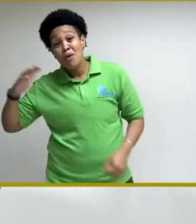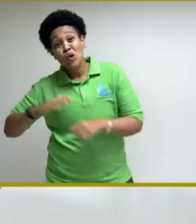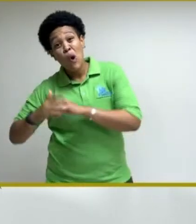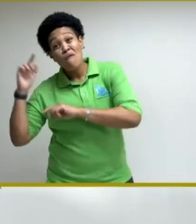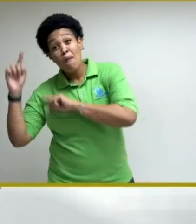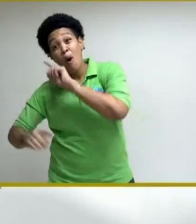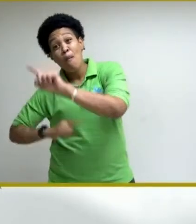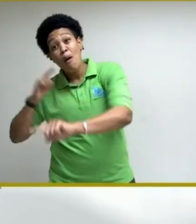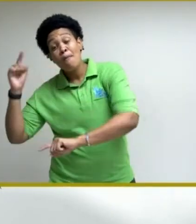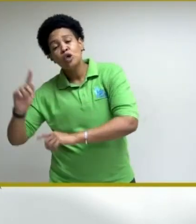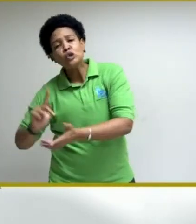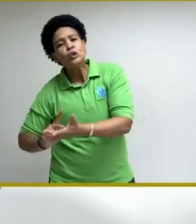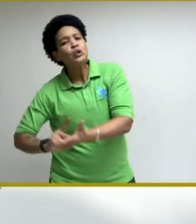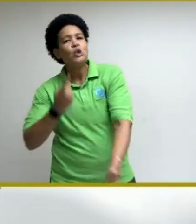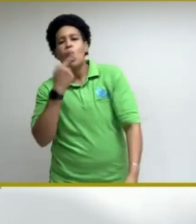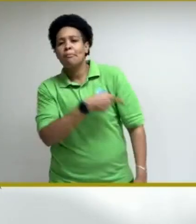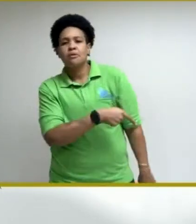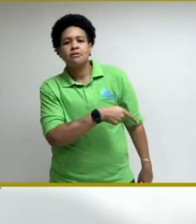than twice that amount,